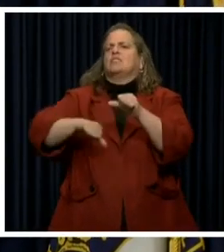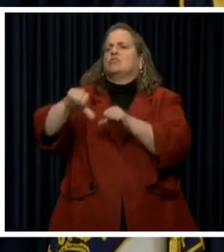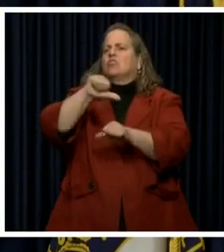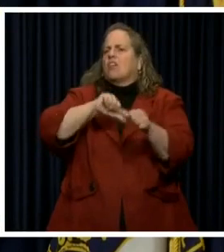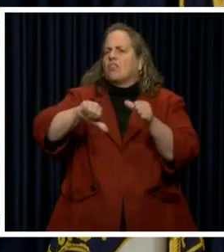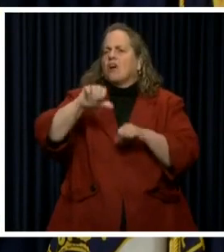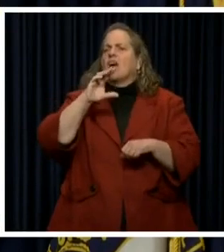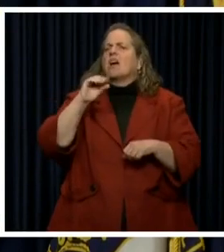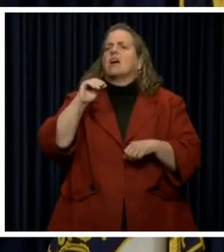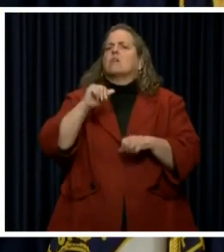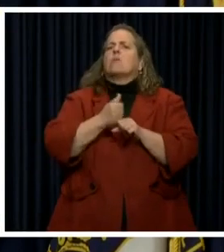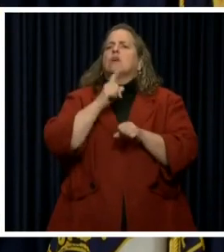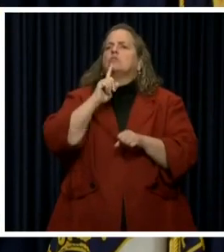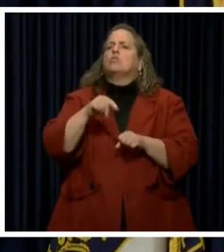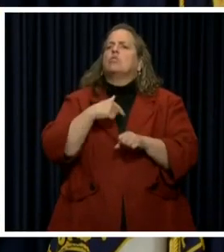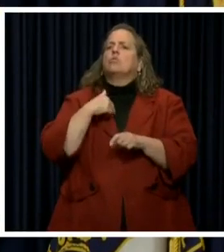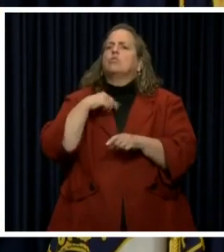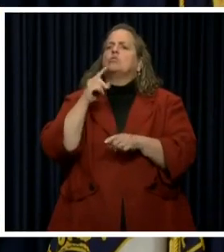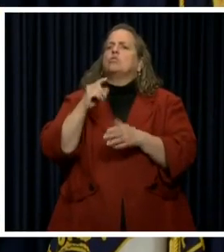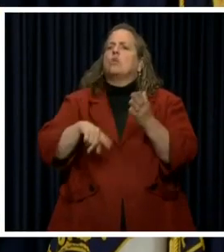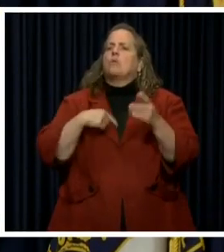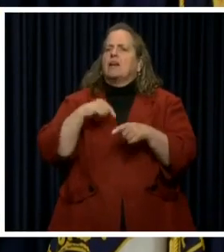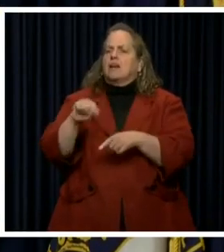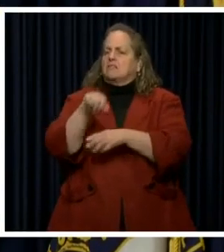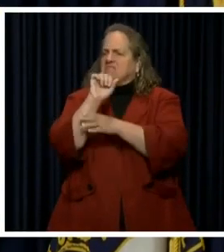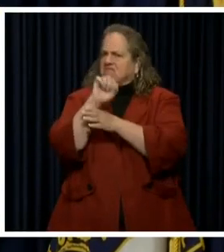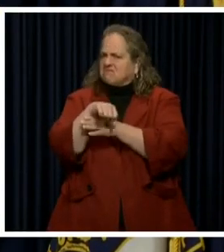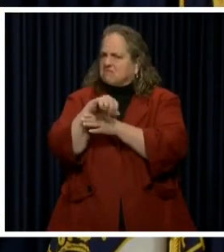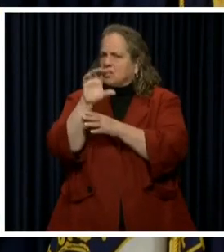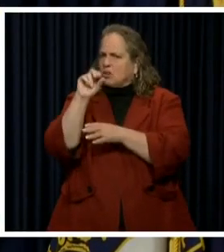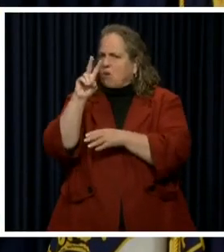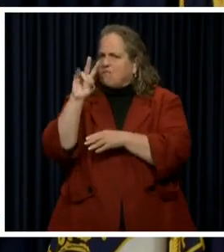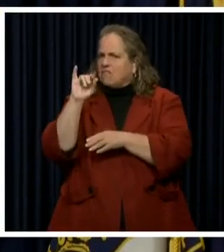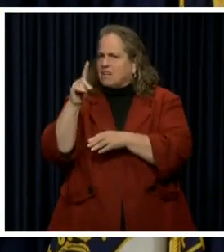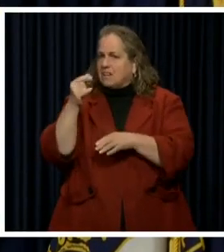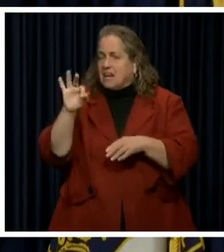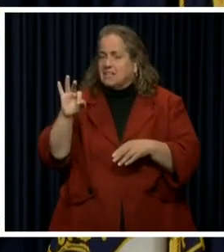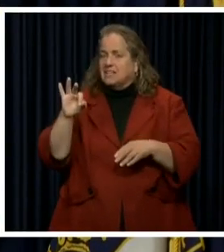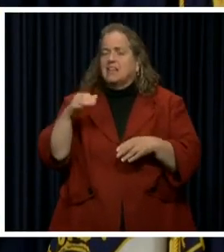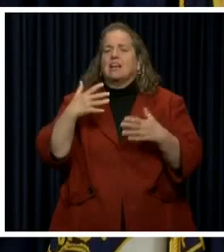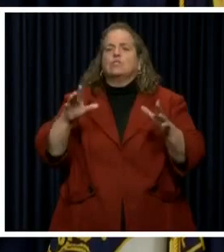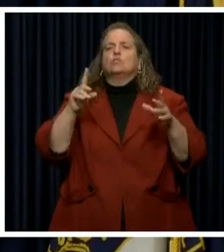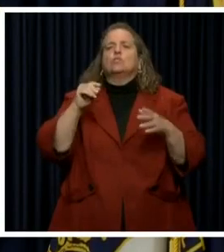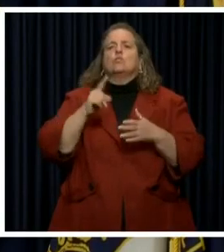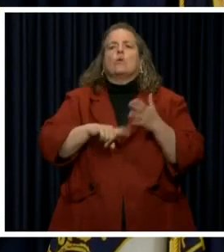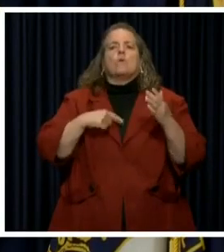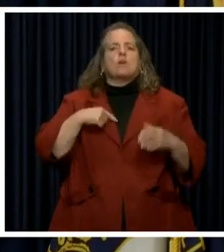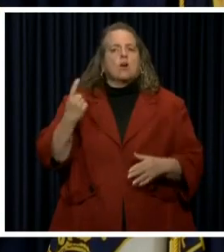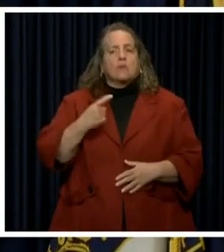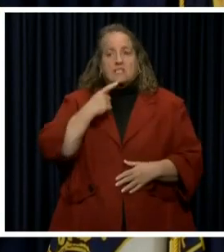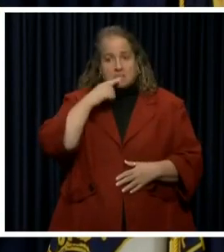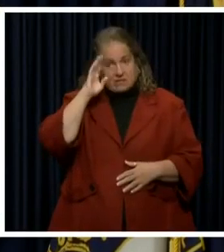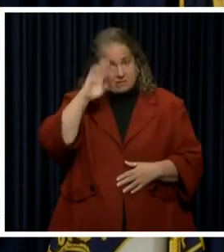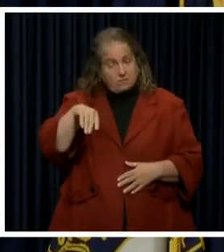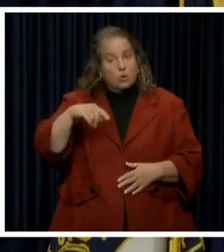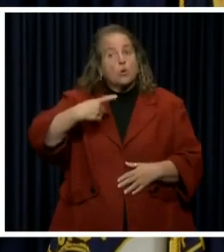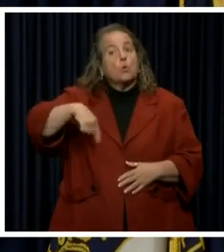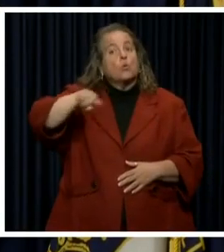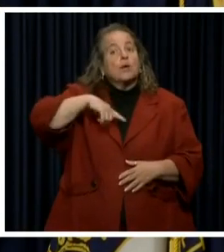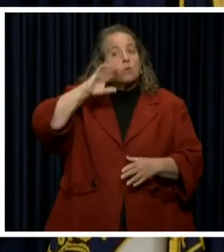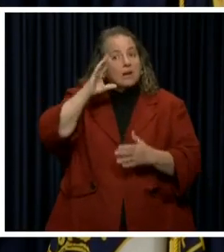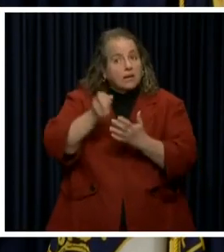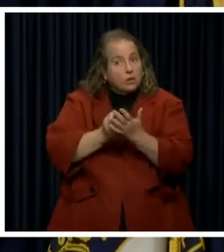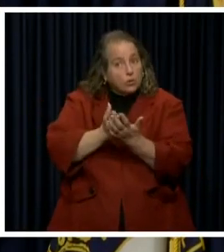defeat COVID-19. But let's start the way we always start, by knowing and remembering that we're going to get through